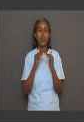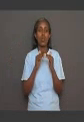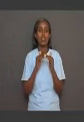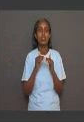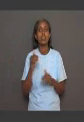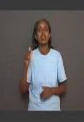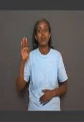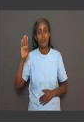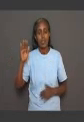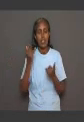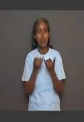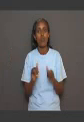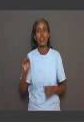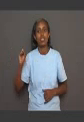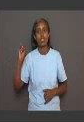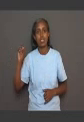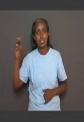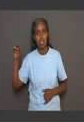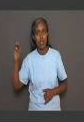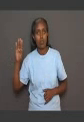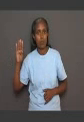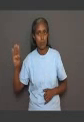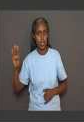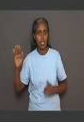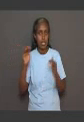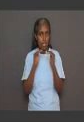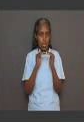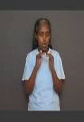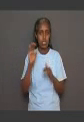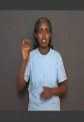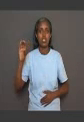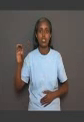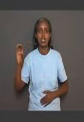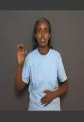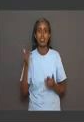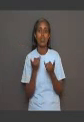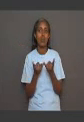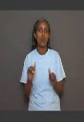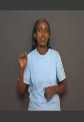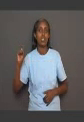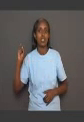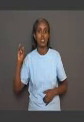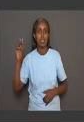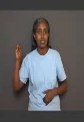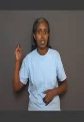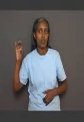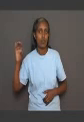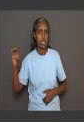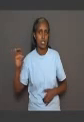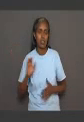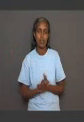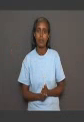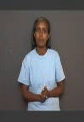B over sine of B equals C over sine of